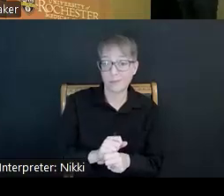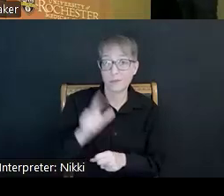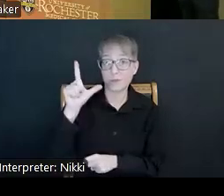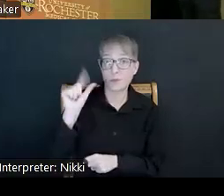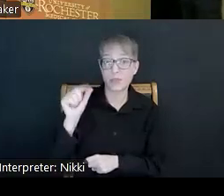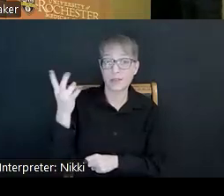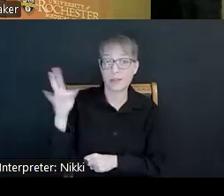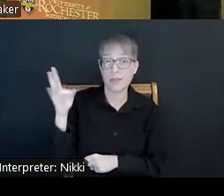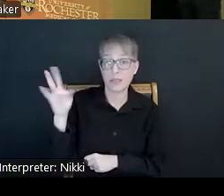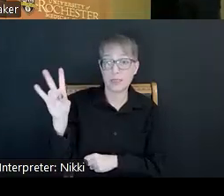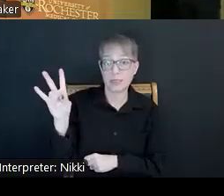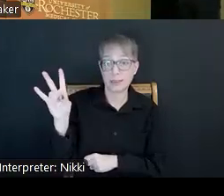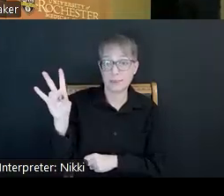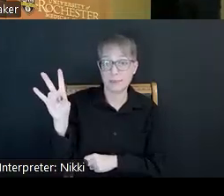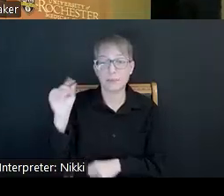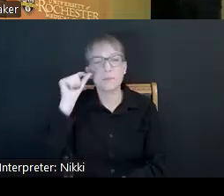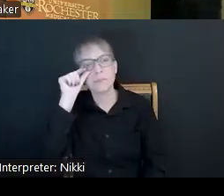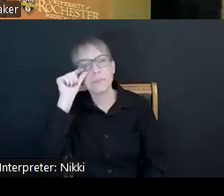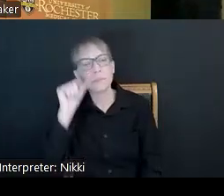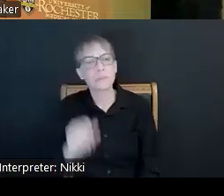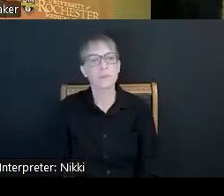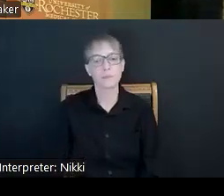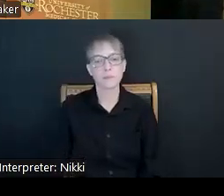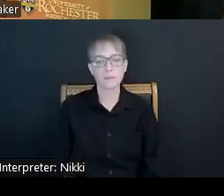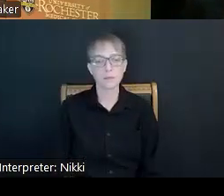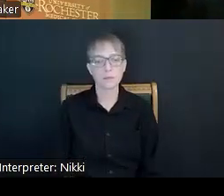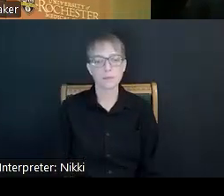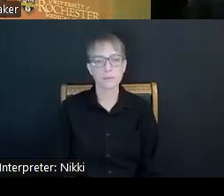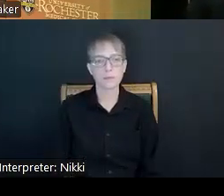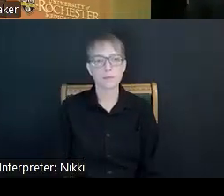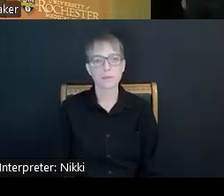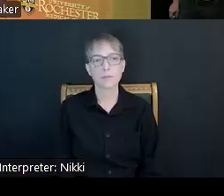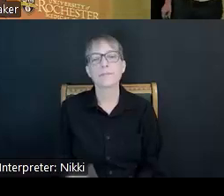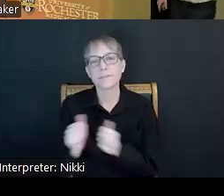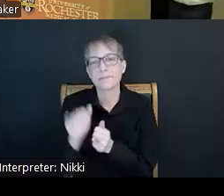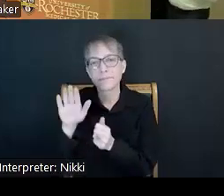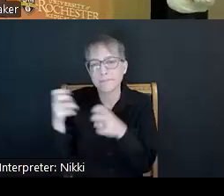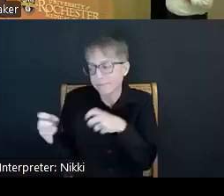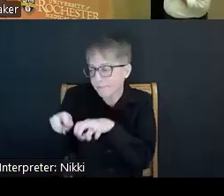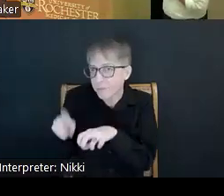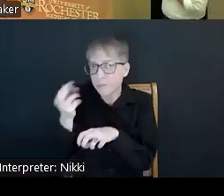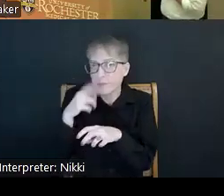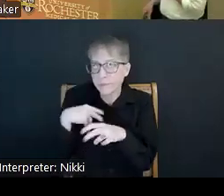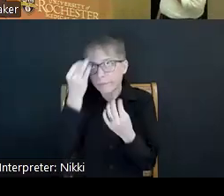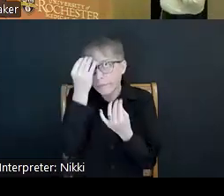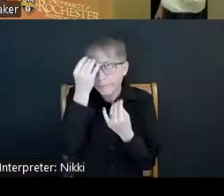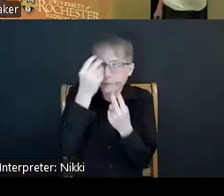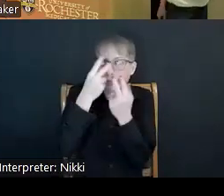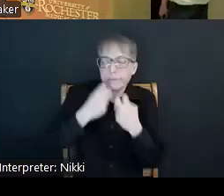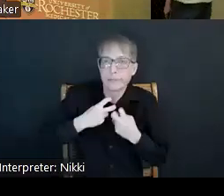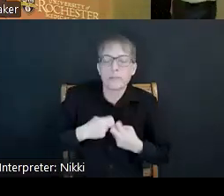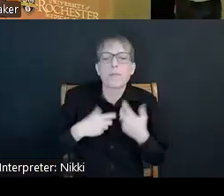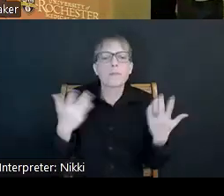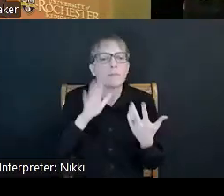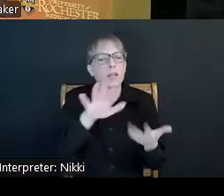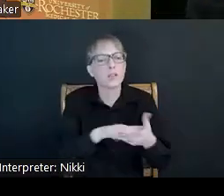2017. So with those same neighbors, or in a personal reflection, what story does this tell you? Or